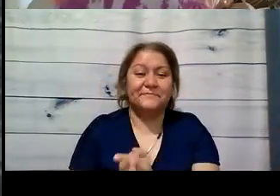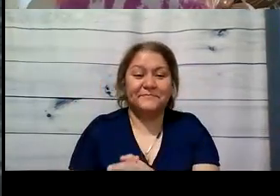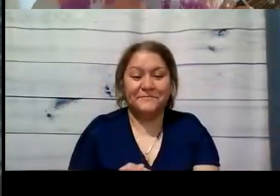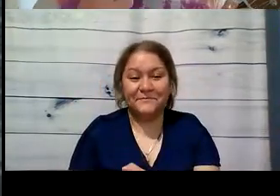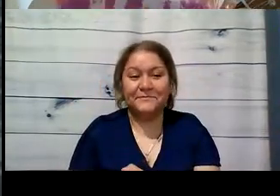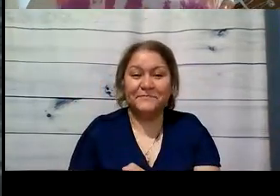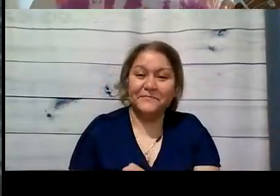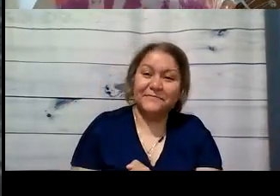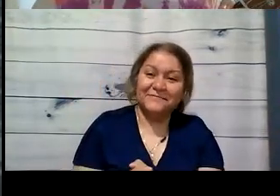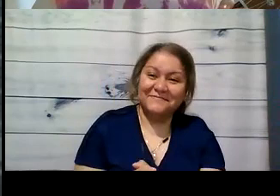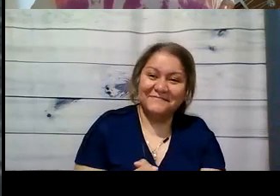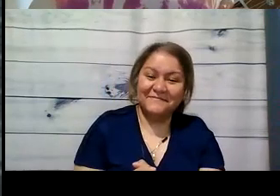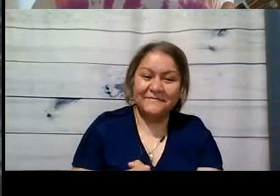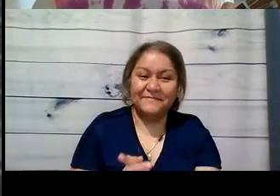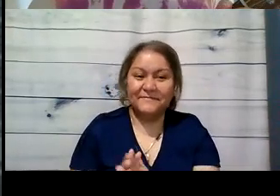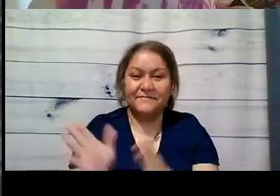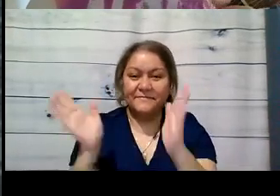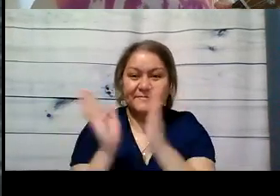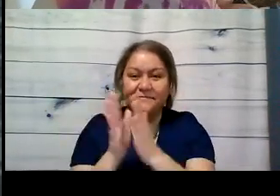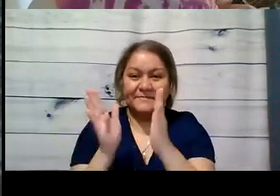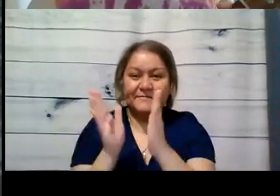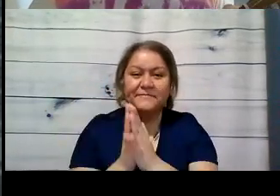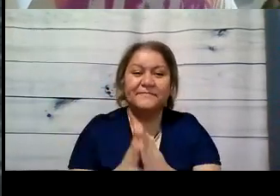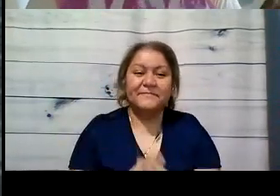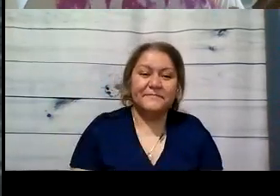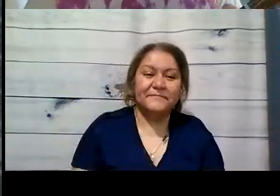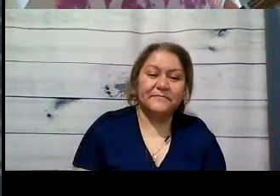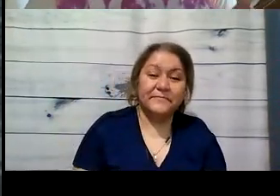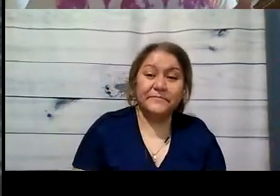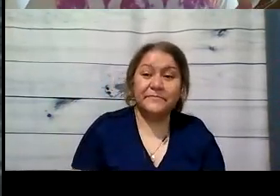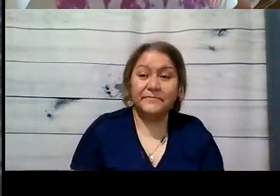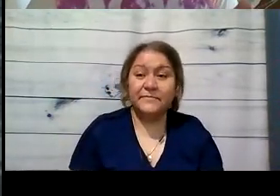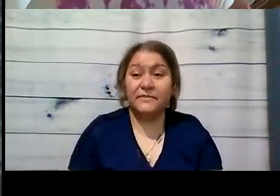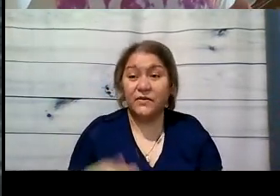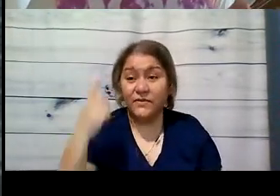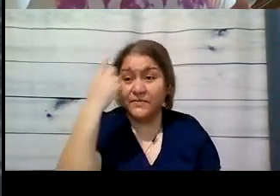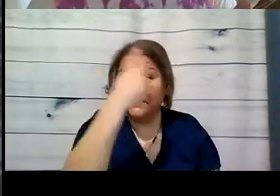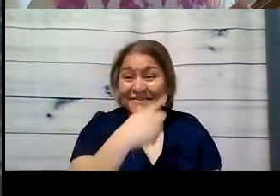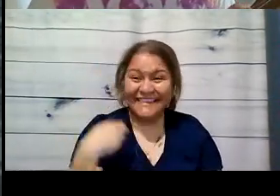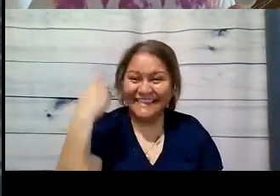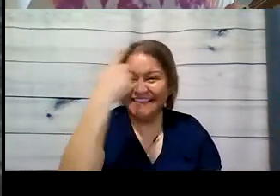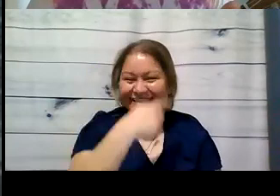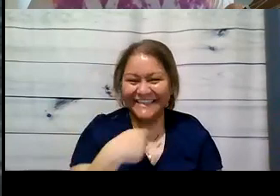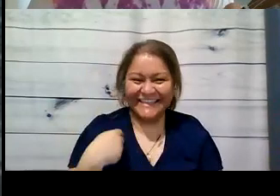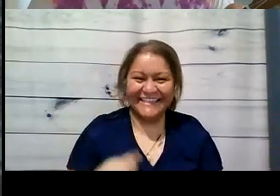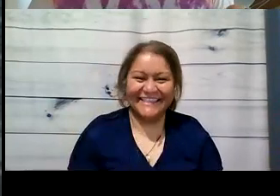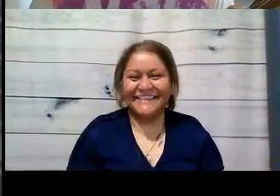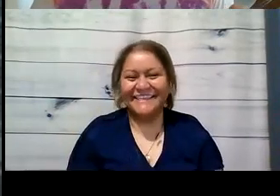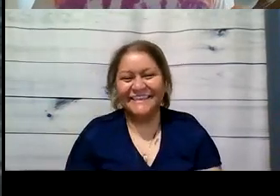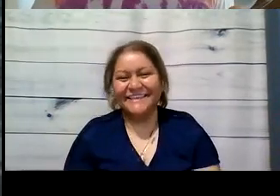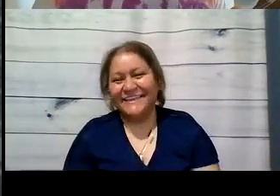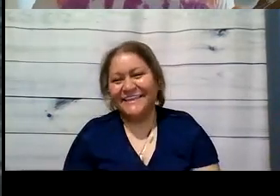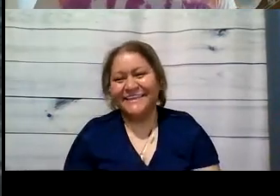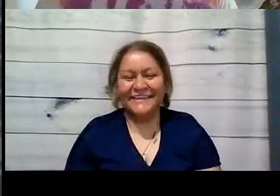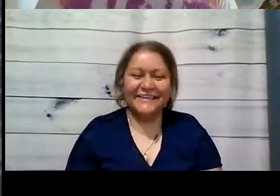If you're happy and you know it, clap your hands. Clap, clap. If you're happy and you know it, then your face will surely show it. If